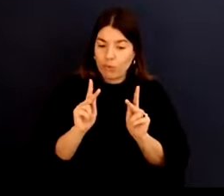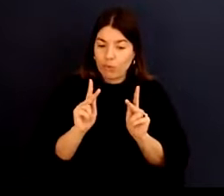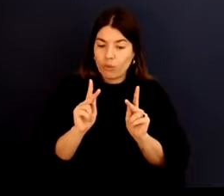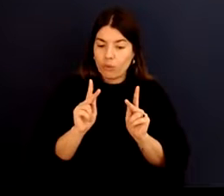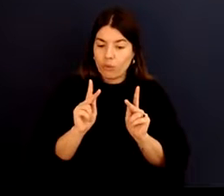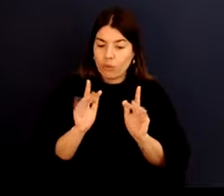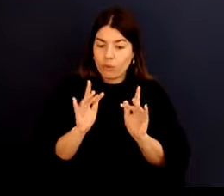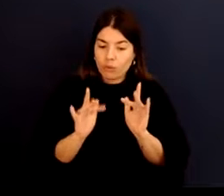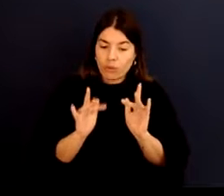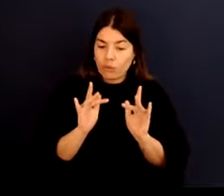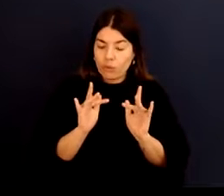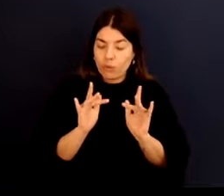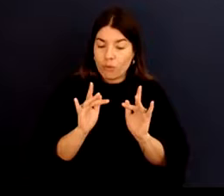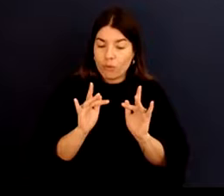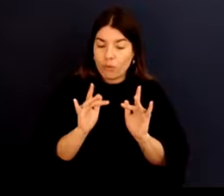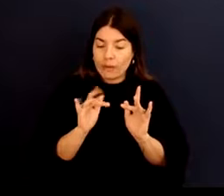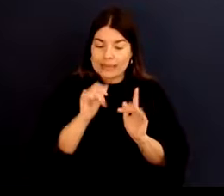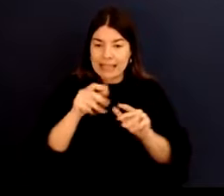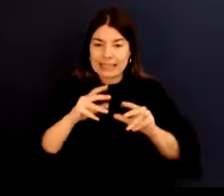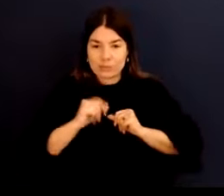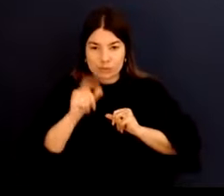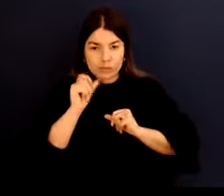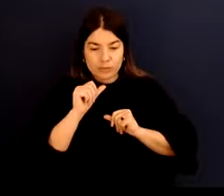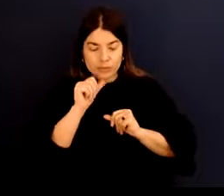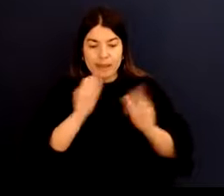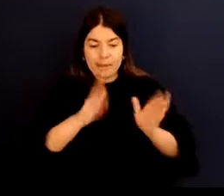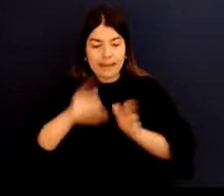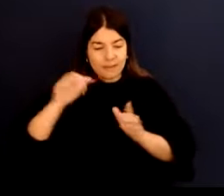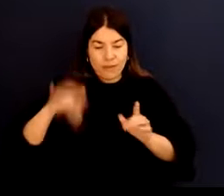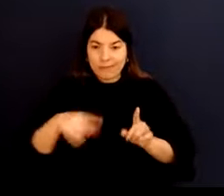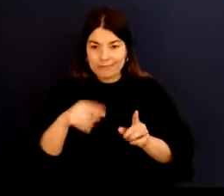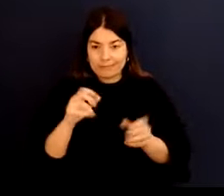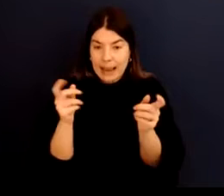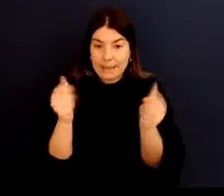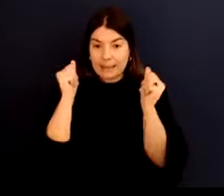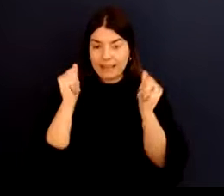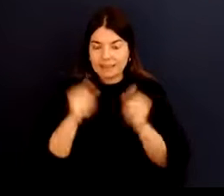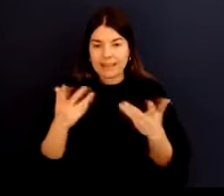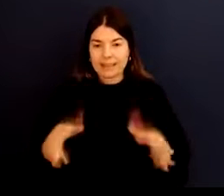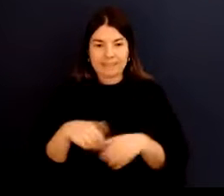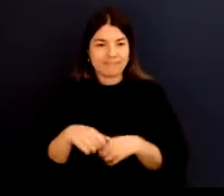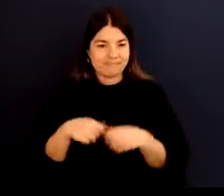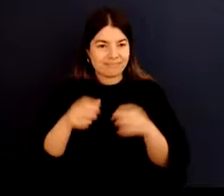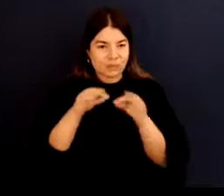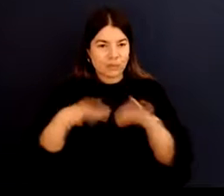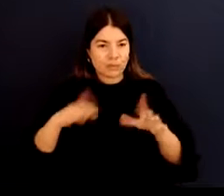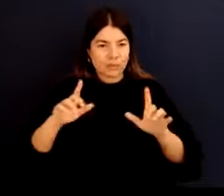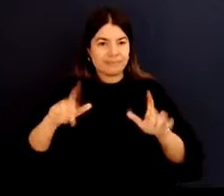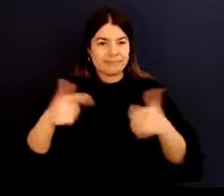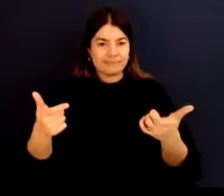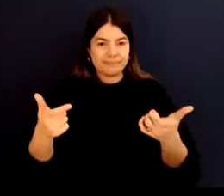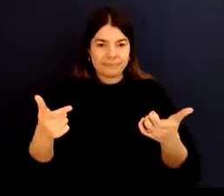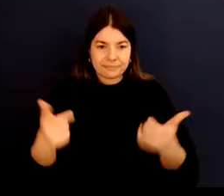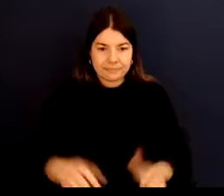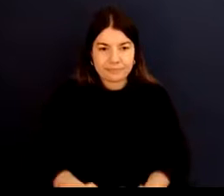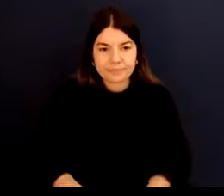acceptable to not address it immediately. That's all I have to say, ma'am. Okay, you had 10 seconds.